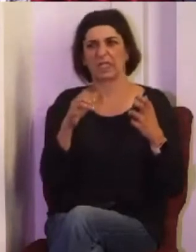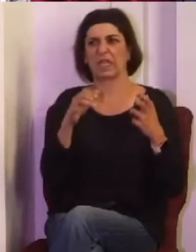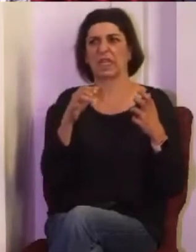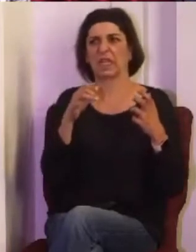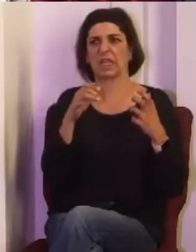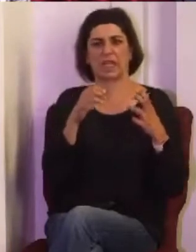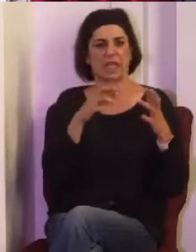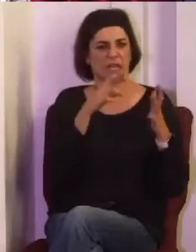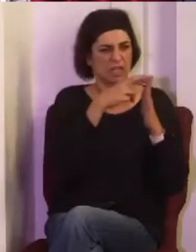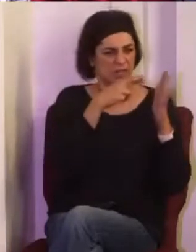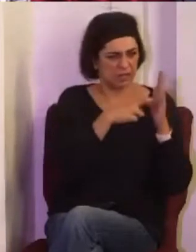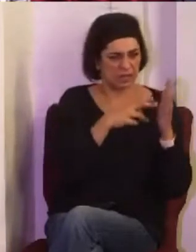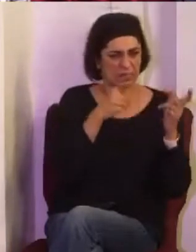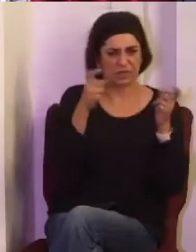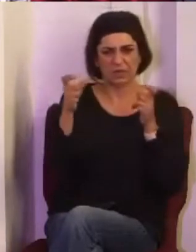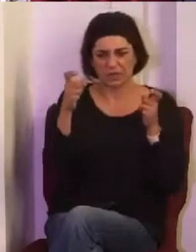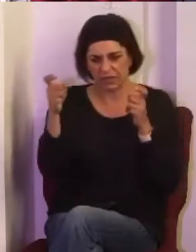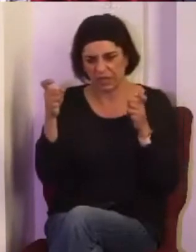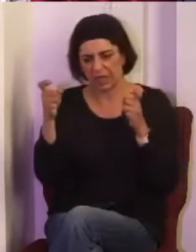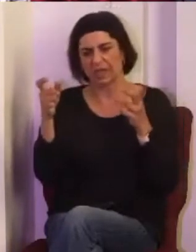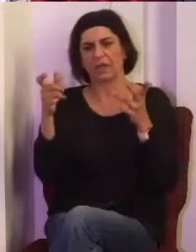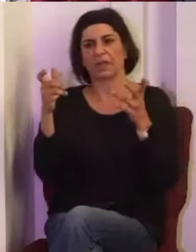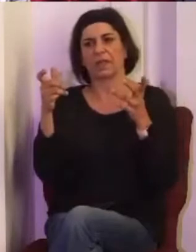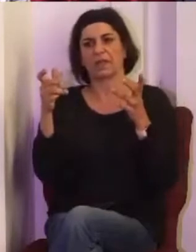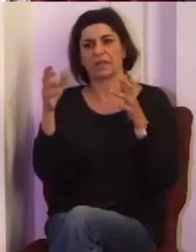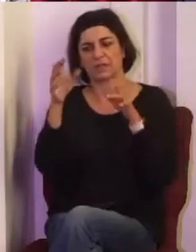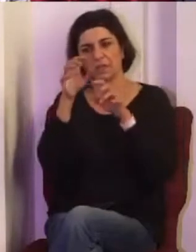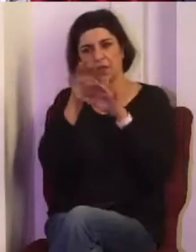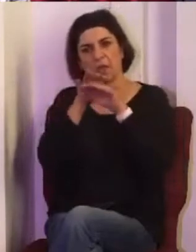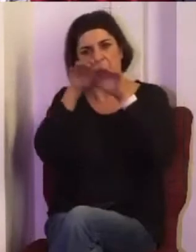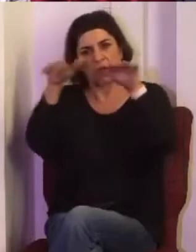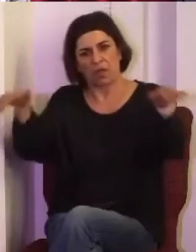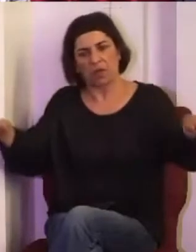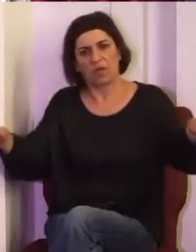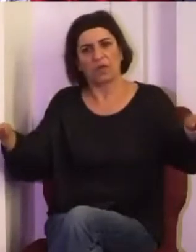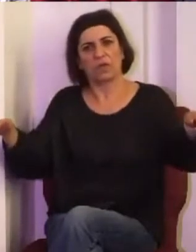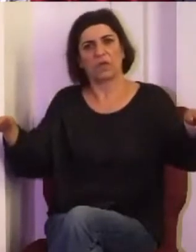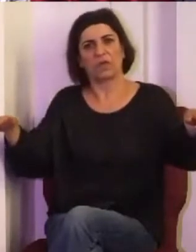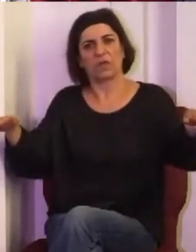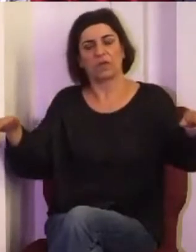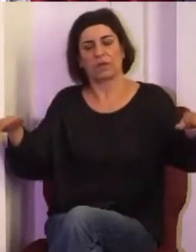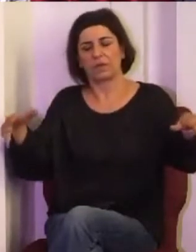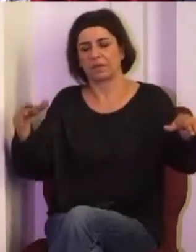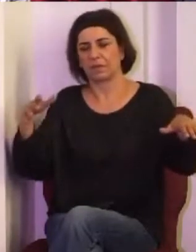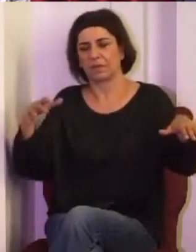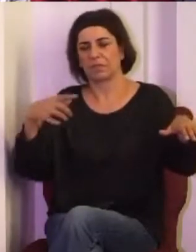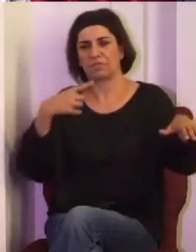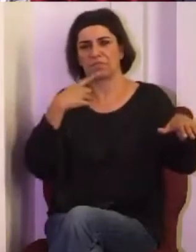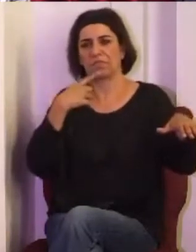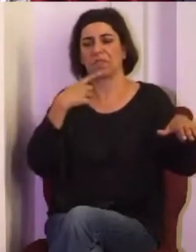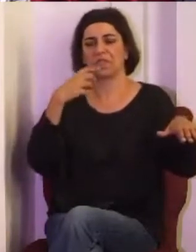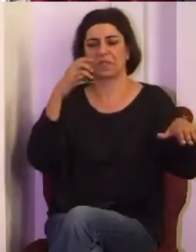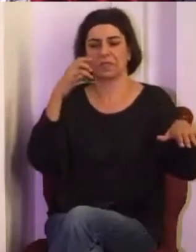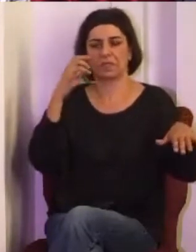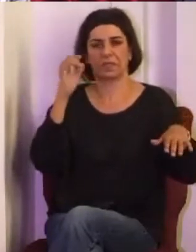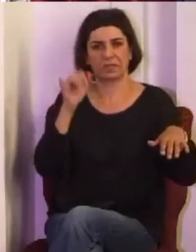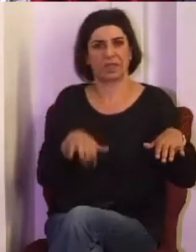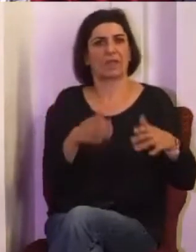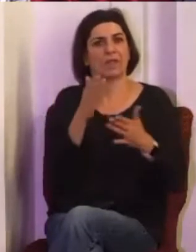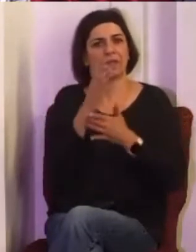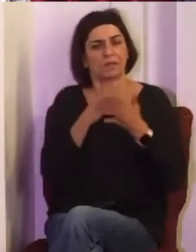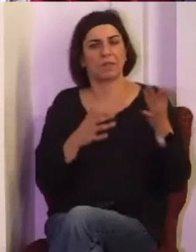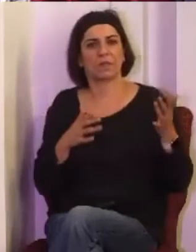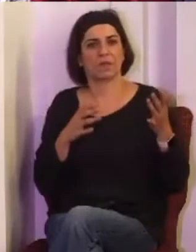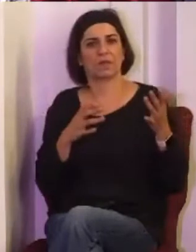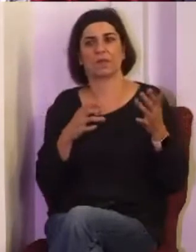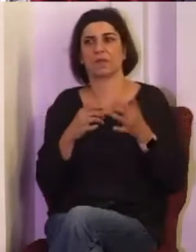that regulation. They want something that they're missing. I was talking to a friend from North Carolina,